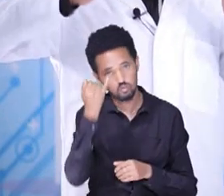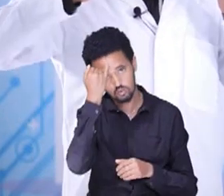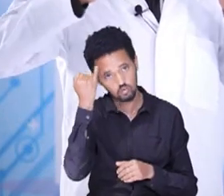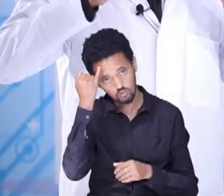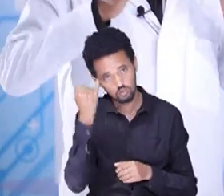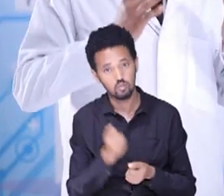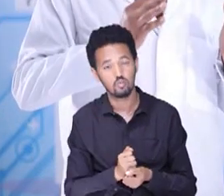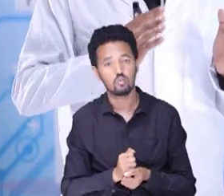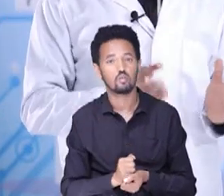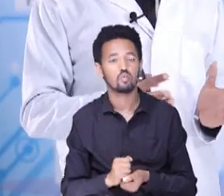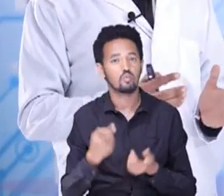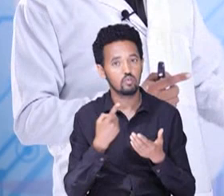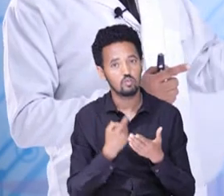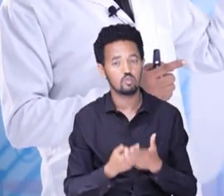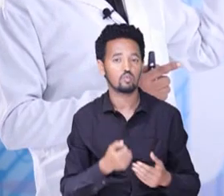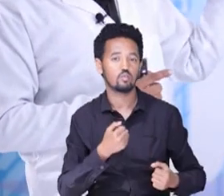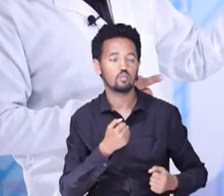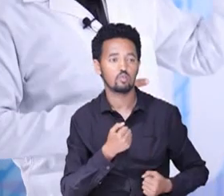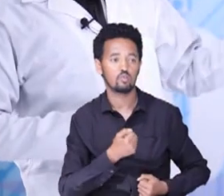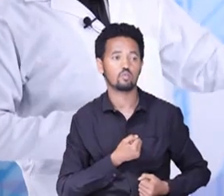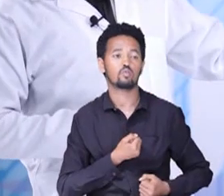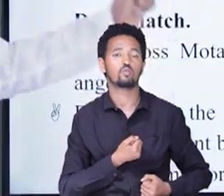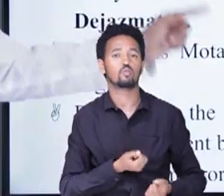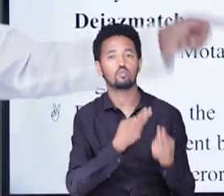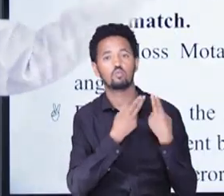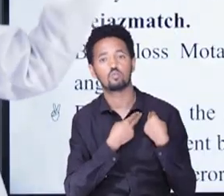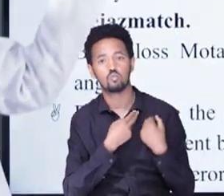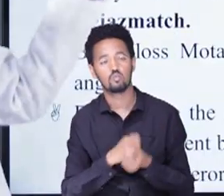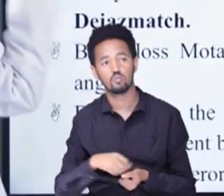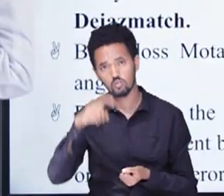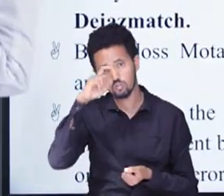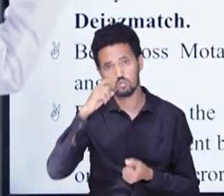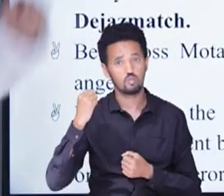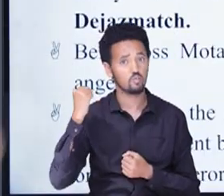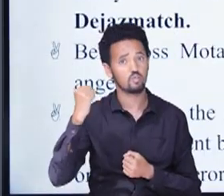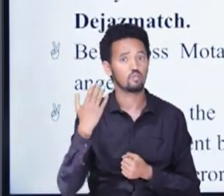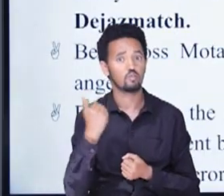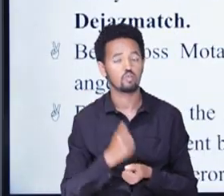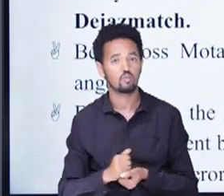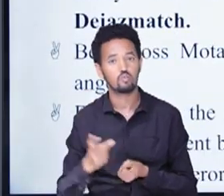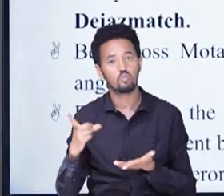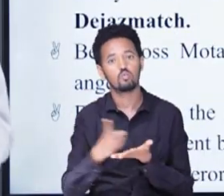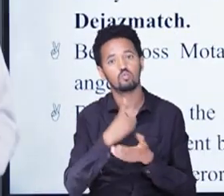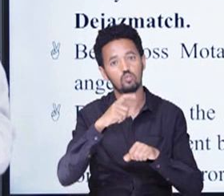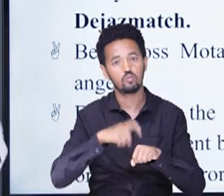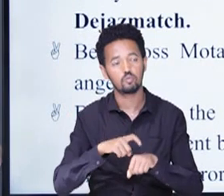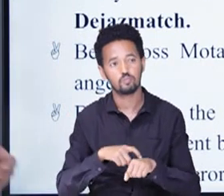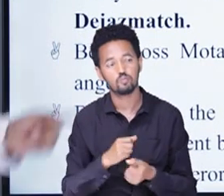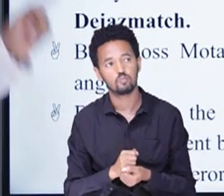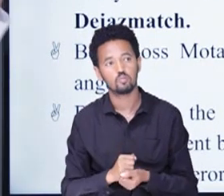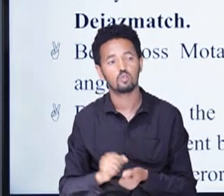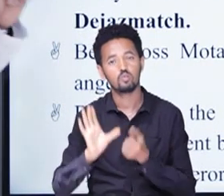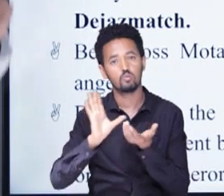He was a patriotic leader. He was famous patriotic leader in the struggle against fascists from his own base in the